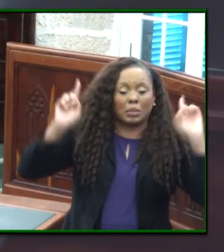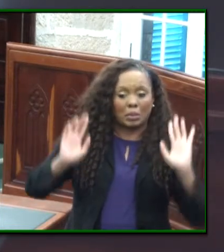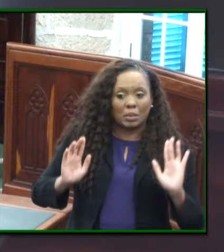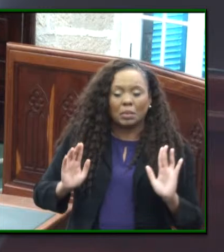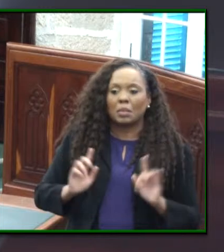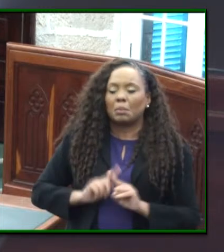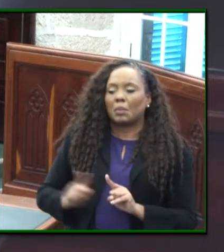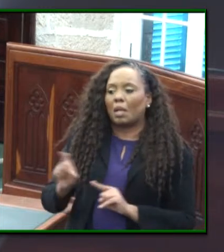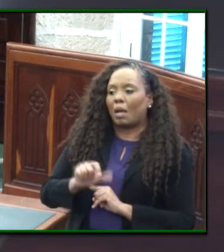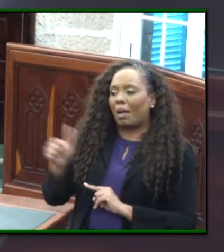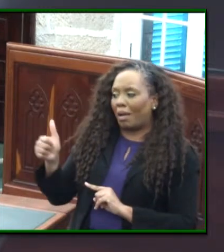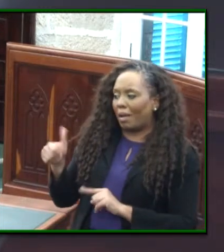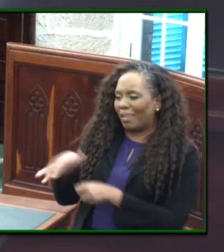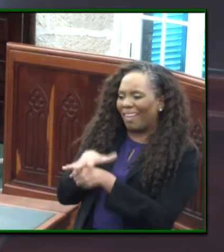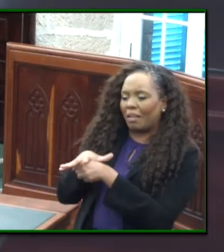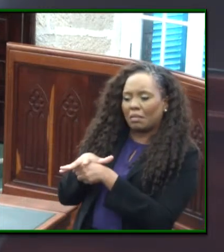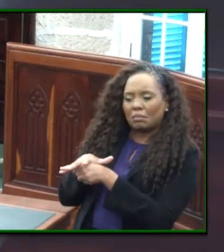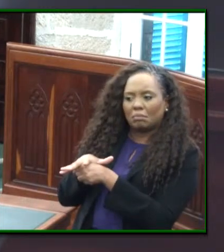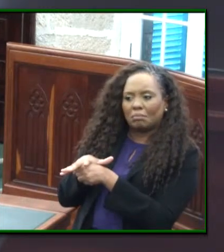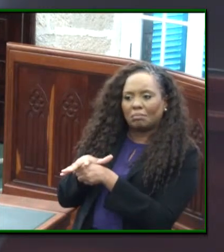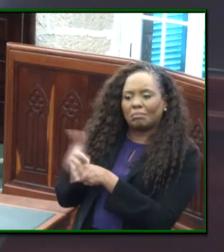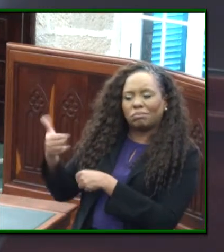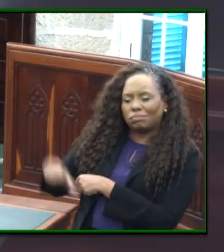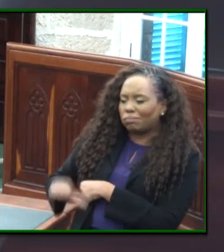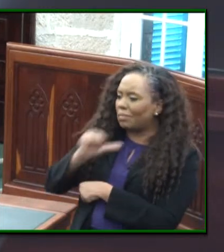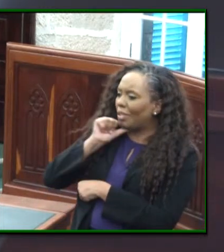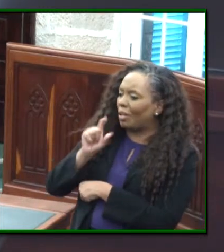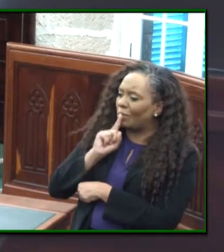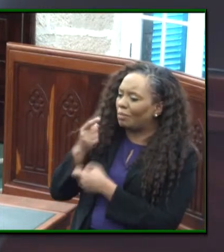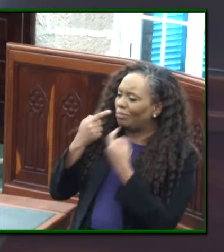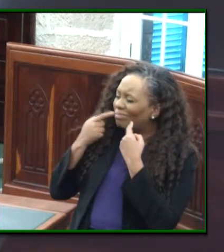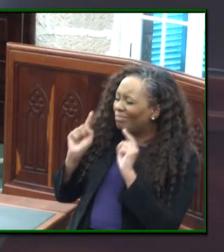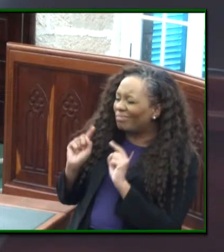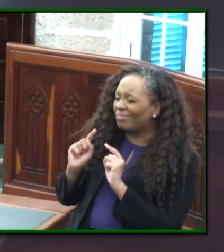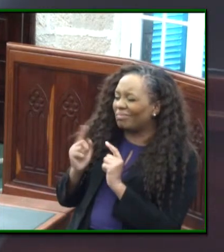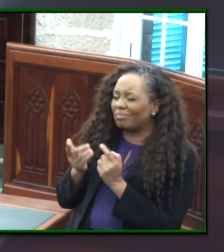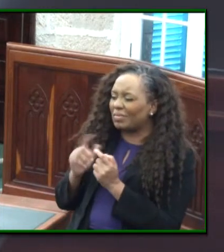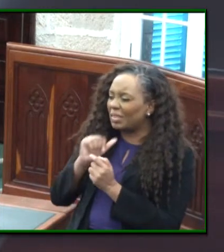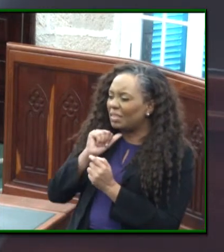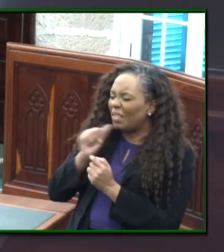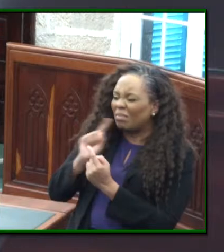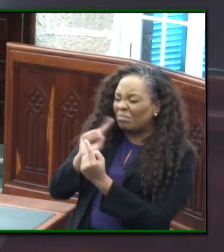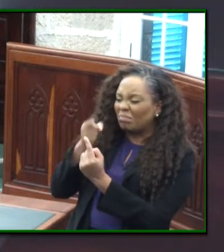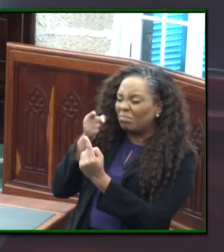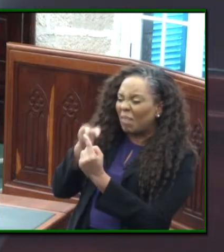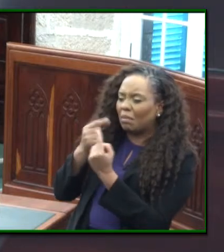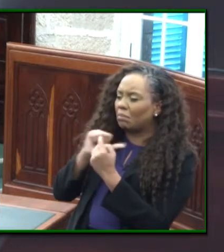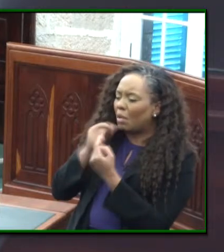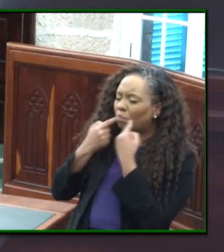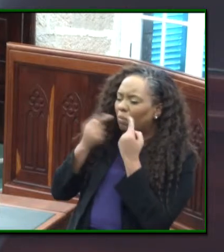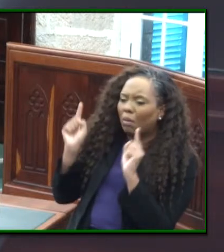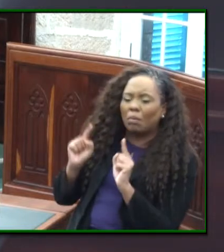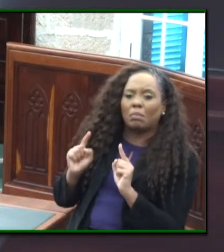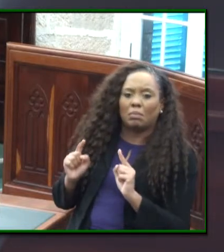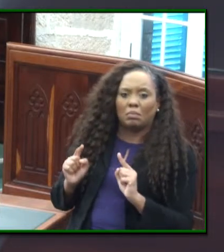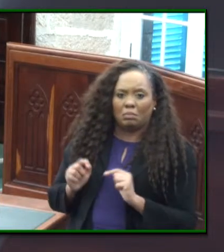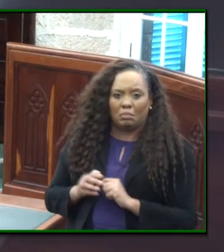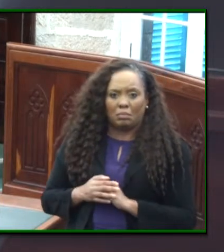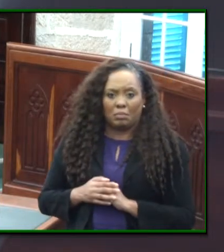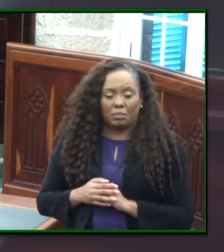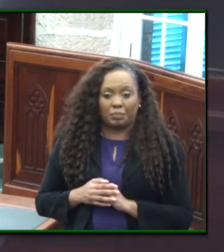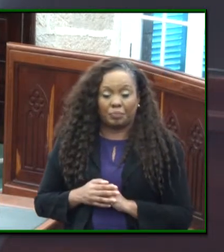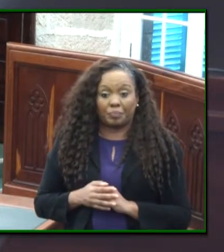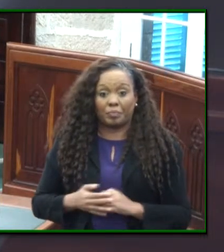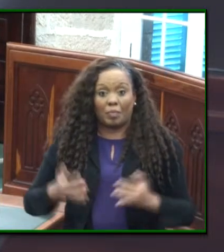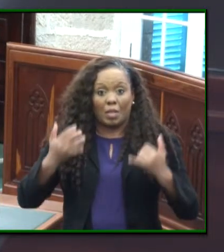but some other areas we'll find a little hard knots that we have to untangle. And we are